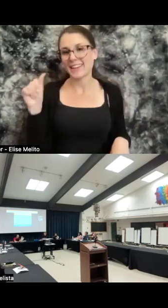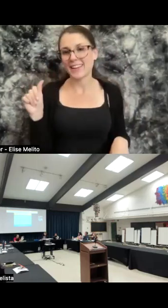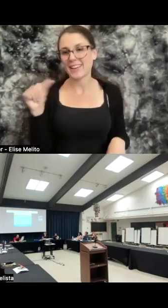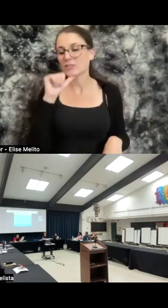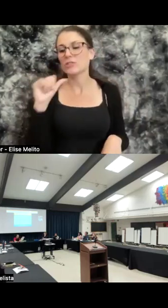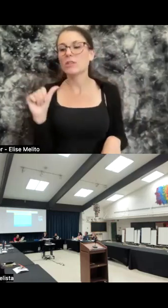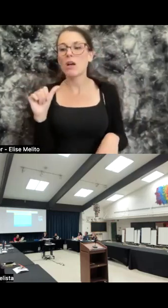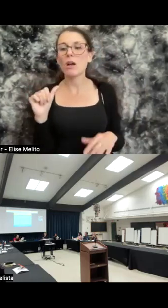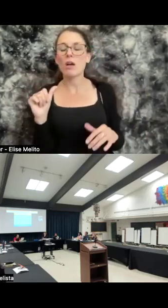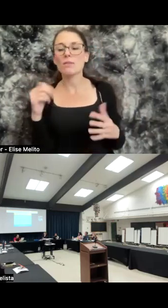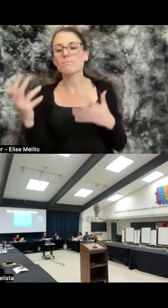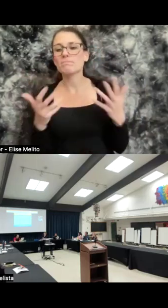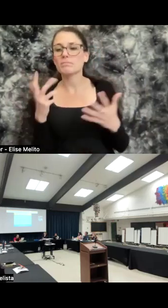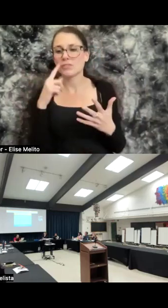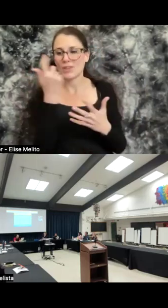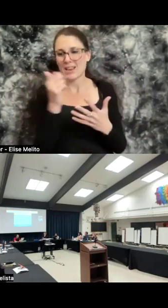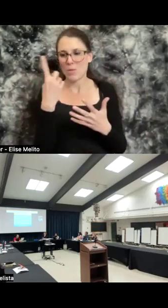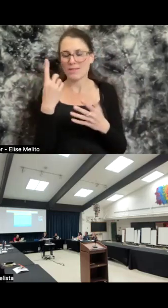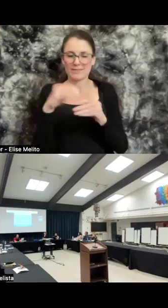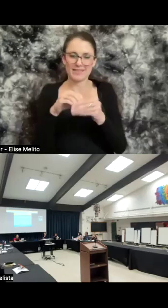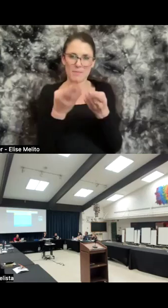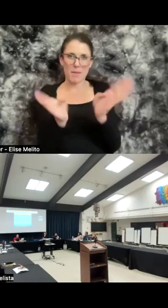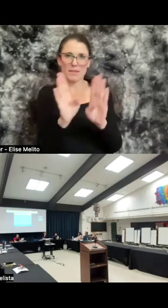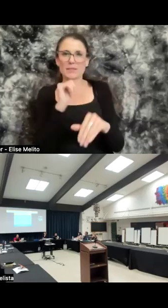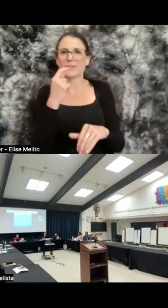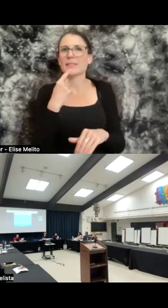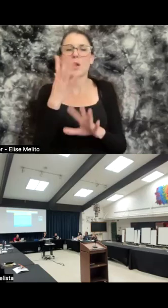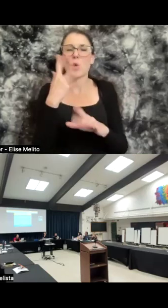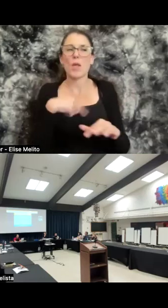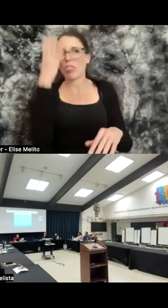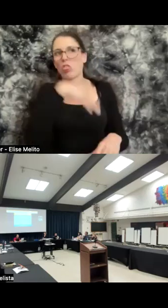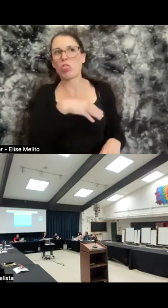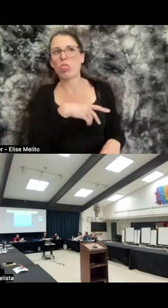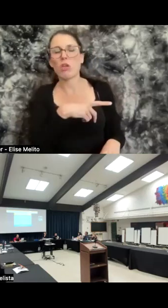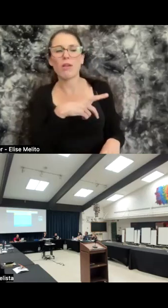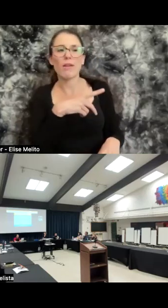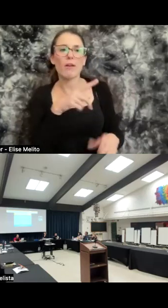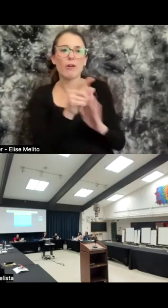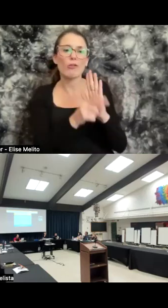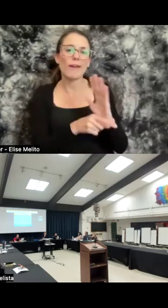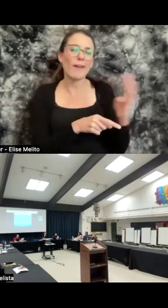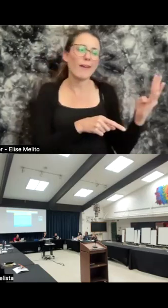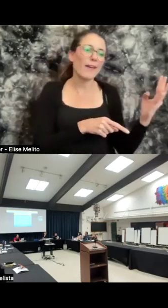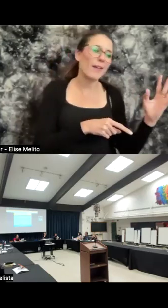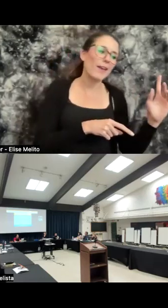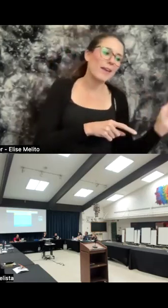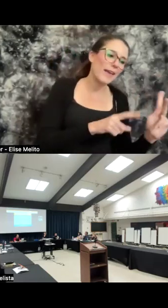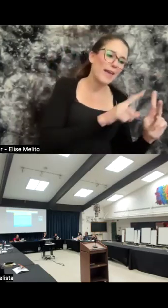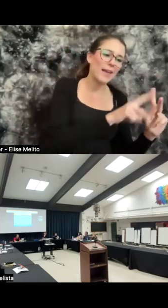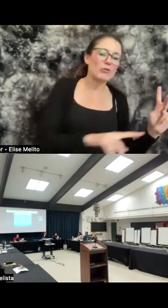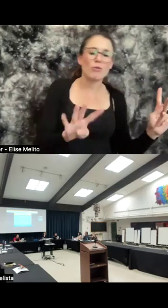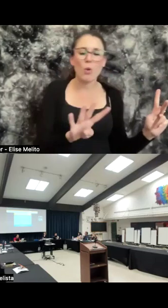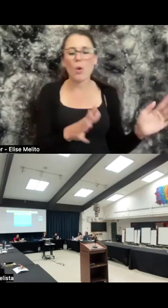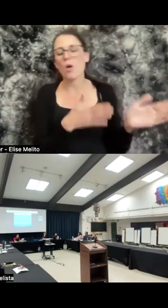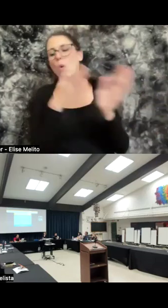to say for anyone in the public listening that we are overlooking grades TK through 4 or grades